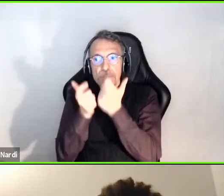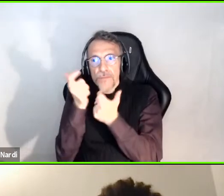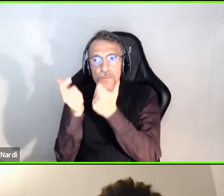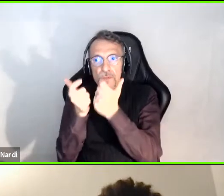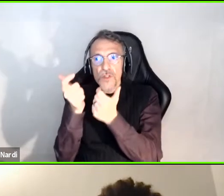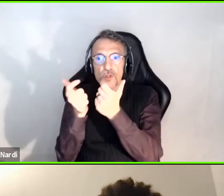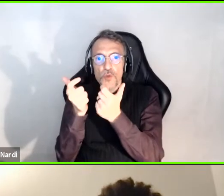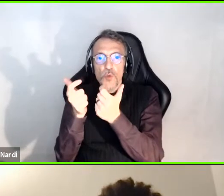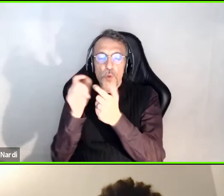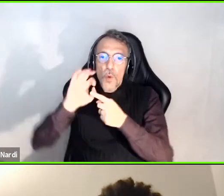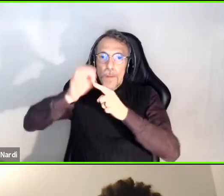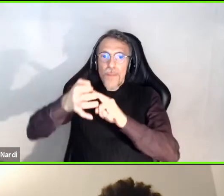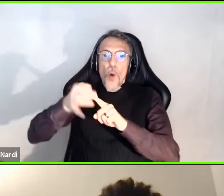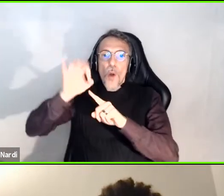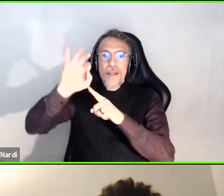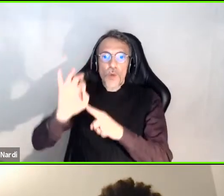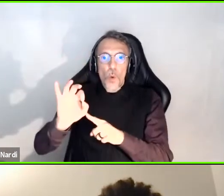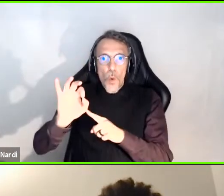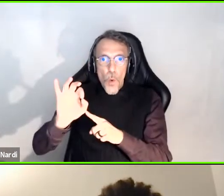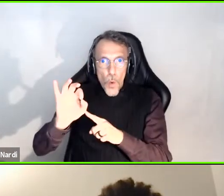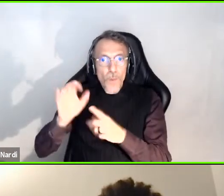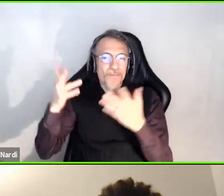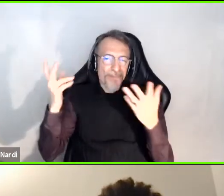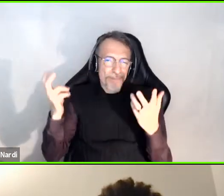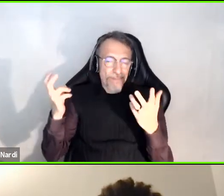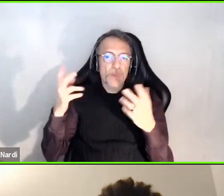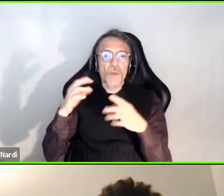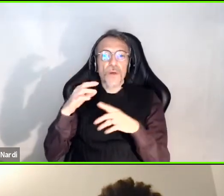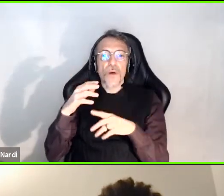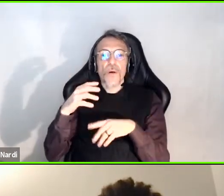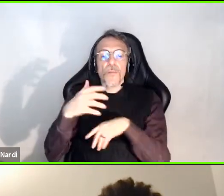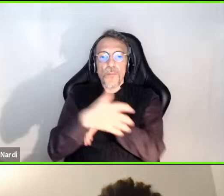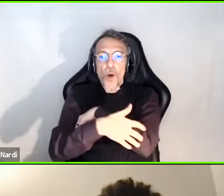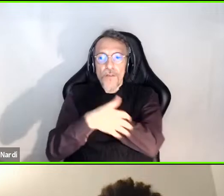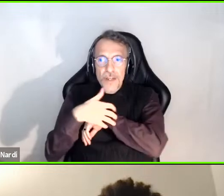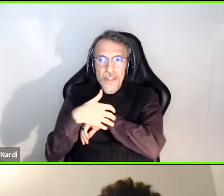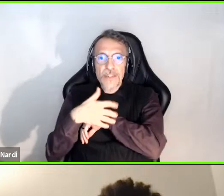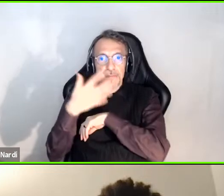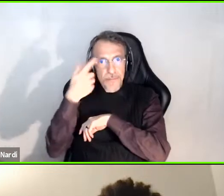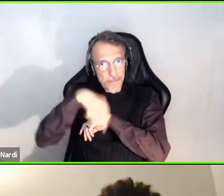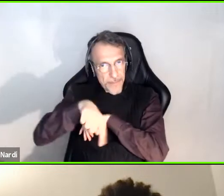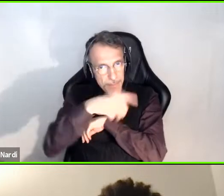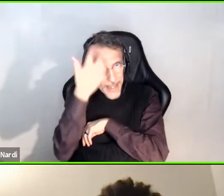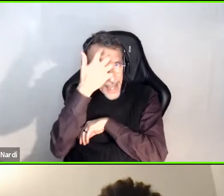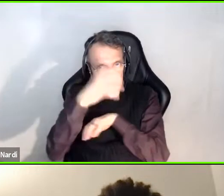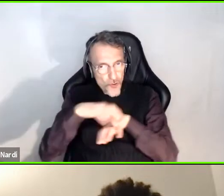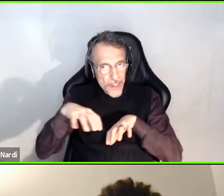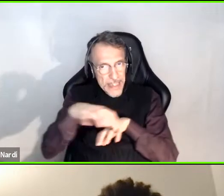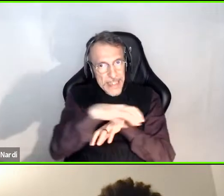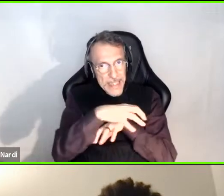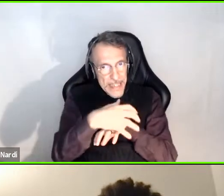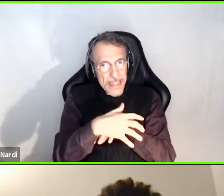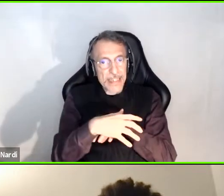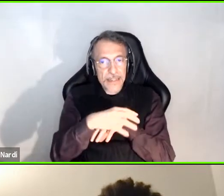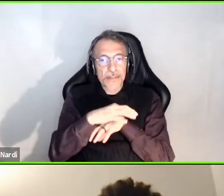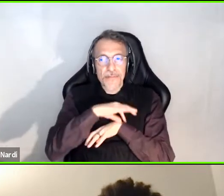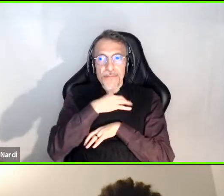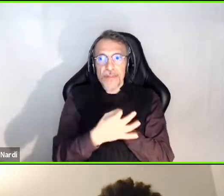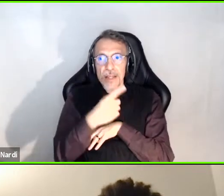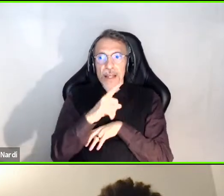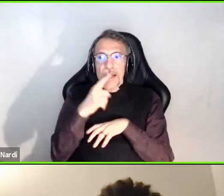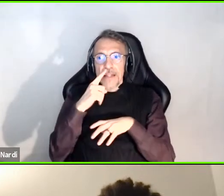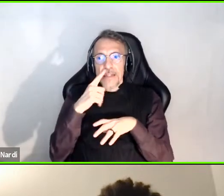2.0, okay? The heavily indebted poverty poor countries. Okay, we need to deal